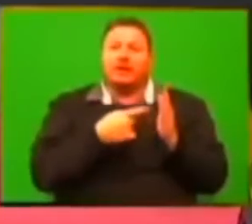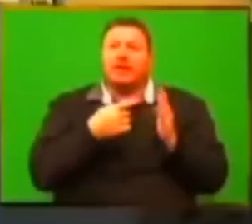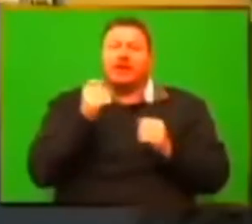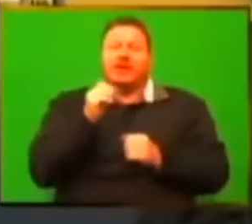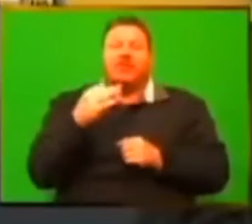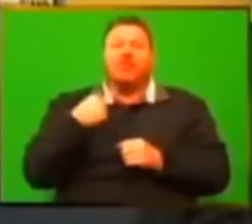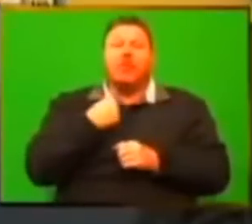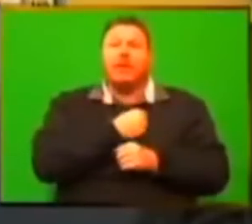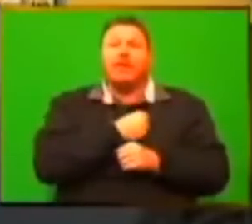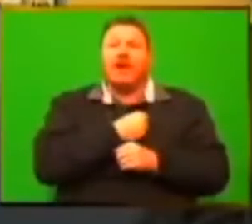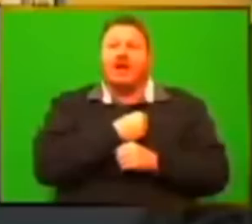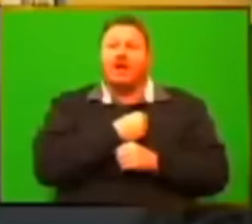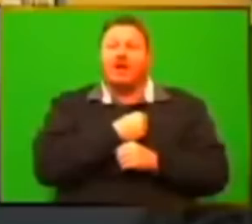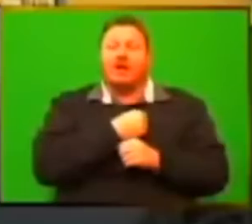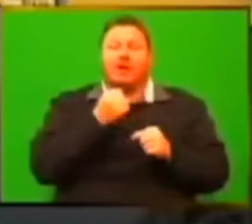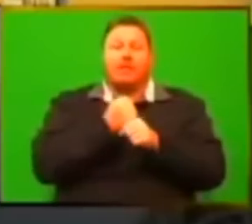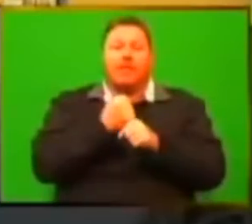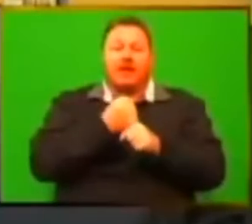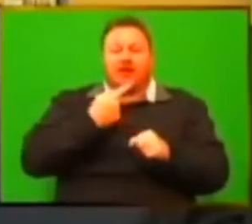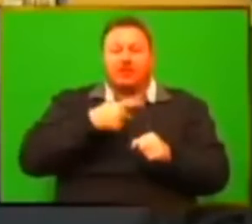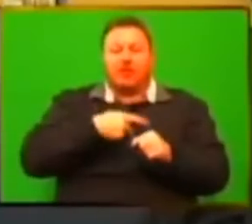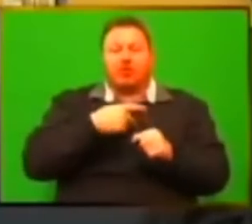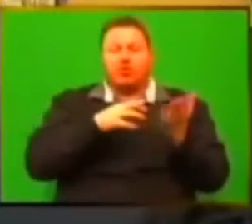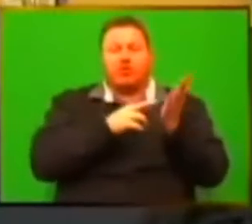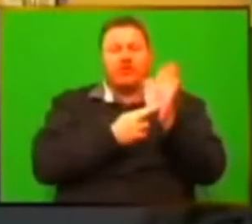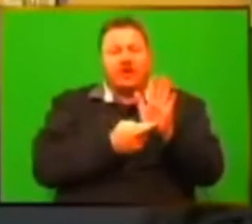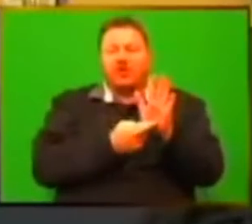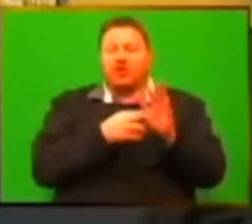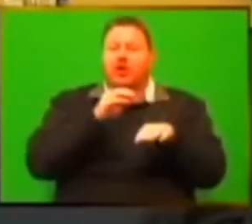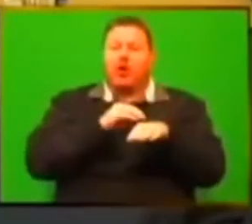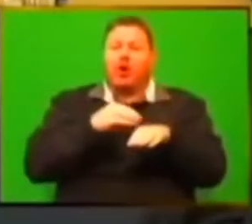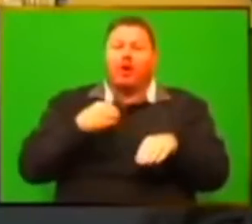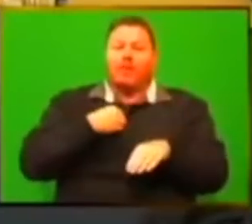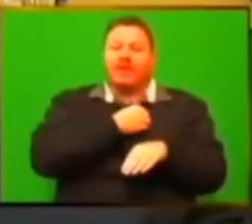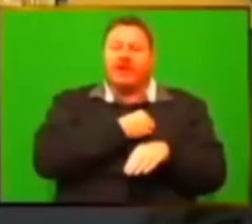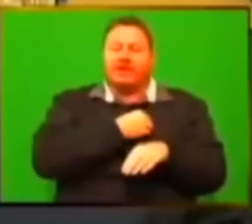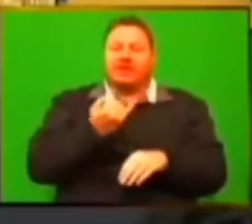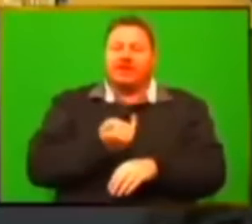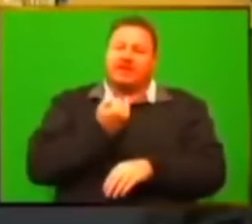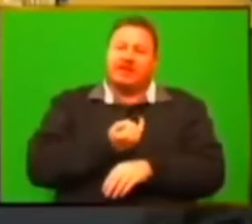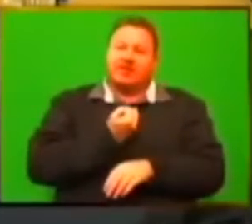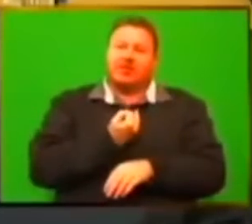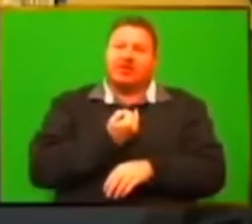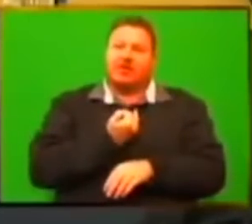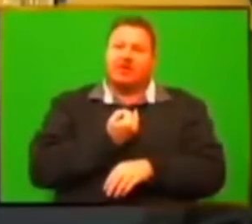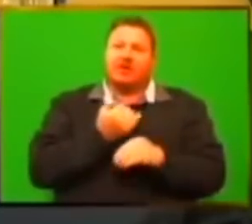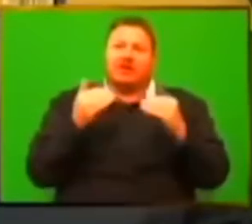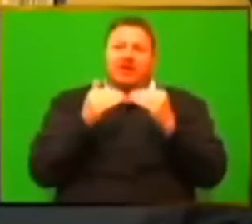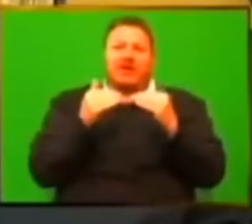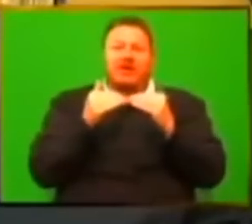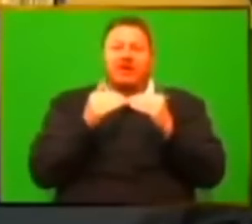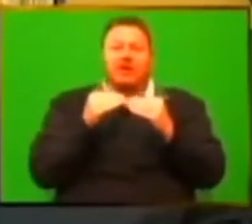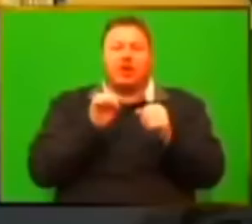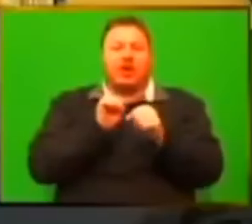member makes personal reflection on the member's integrity that are equally offensive